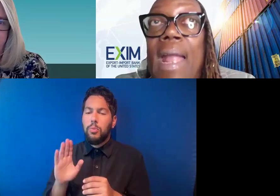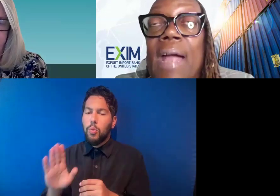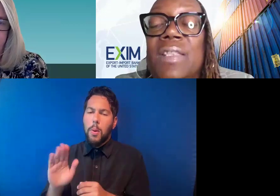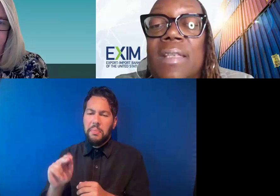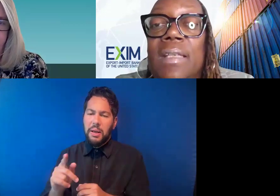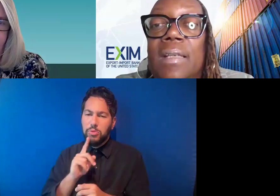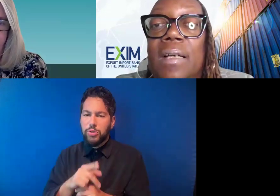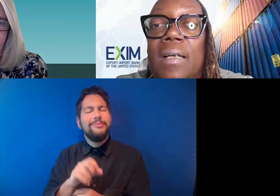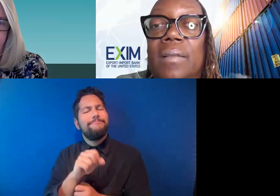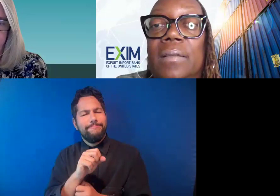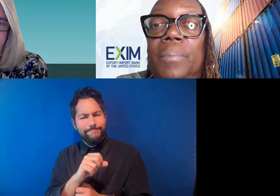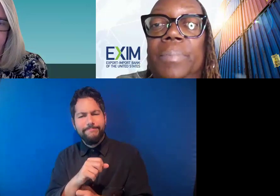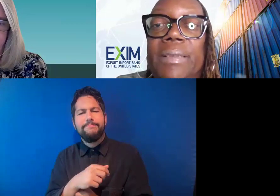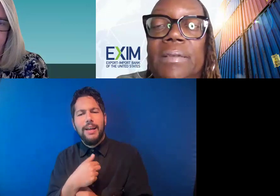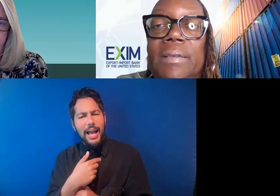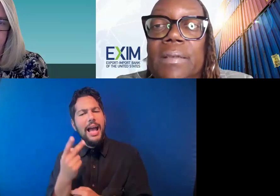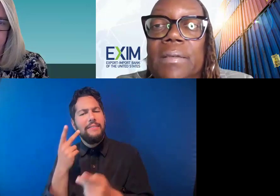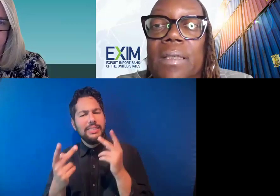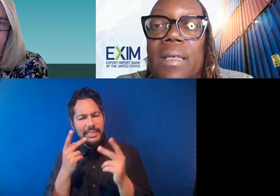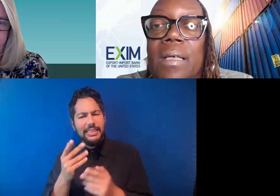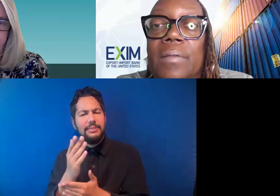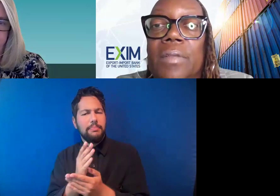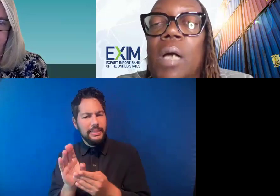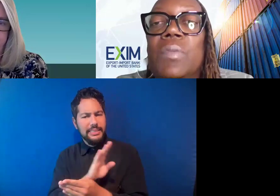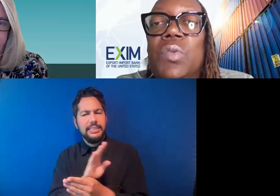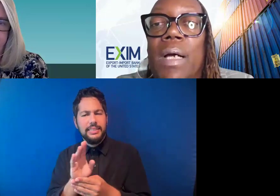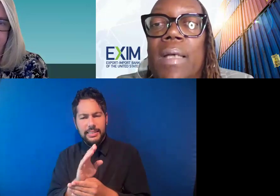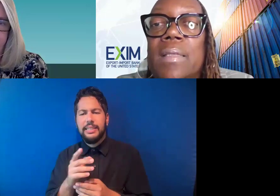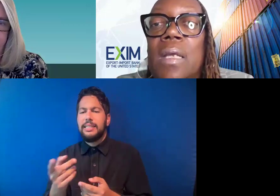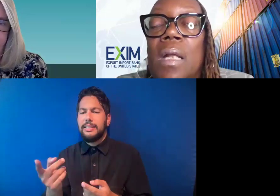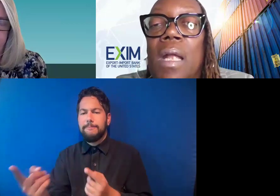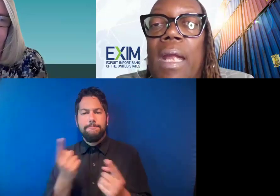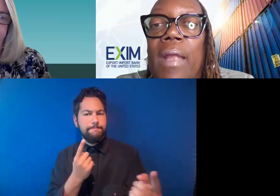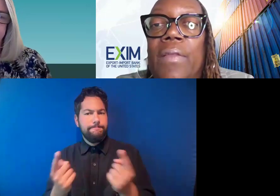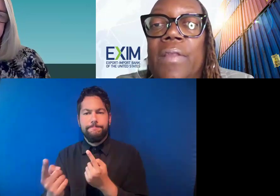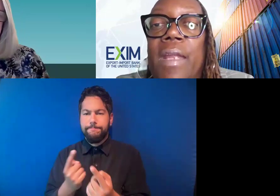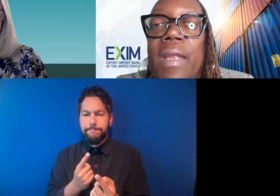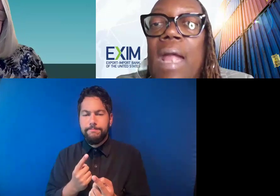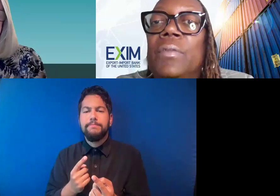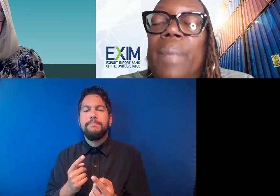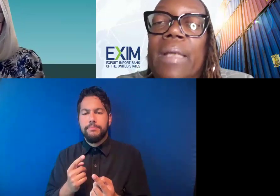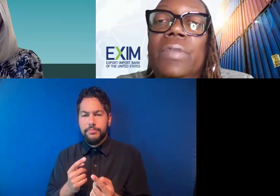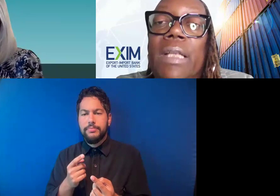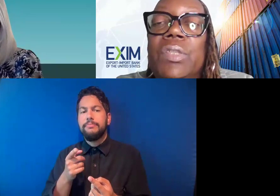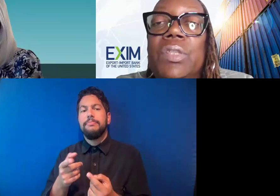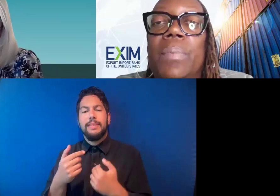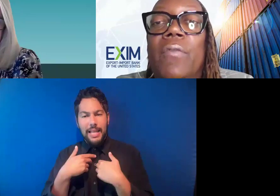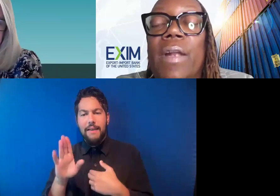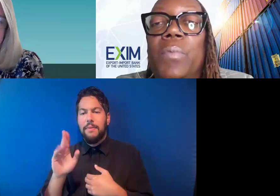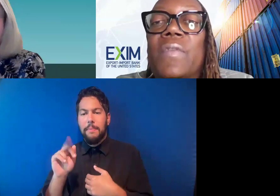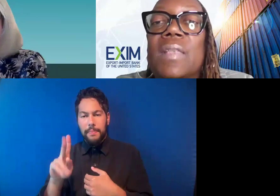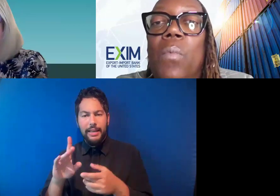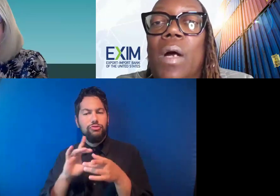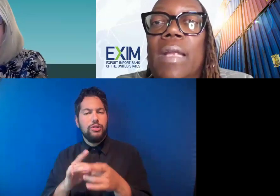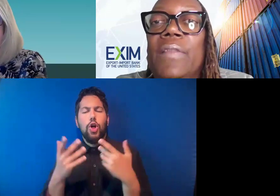and I have seen businesses come to us and they have a banking relationship